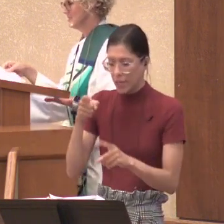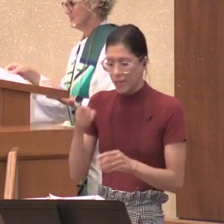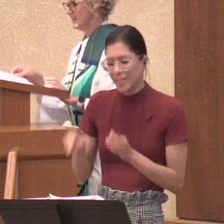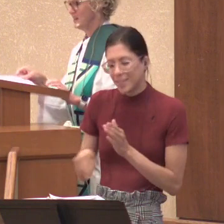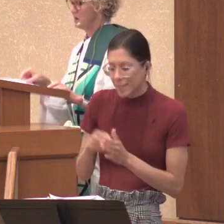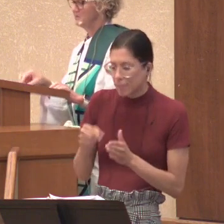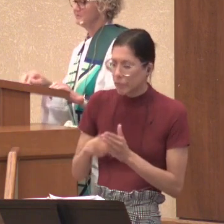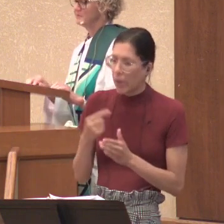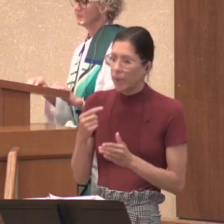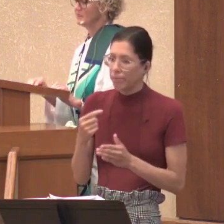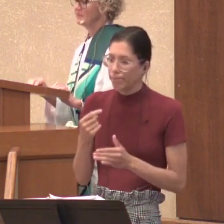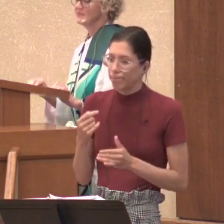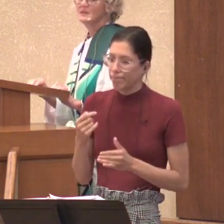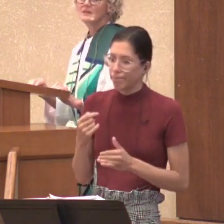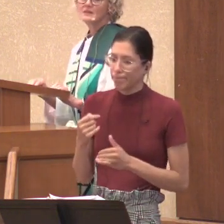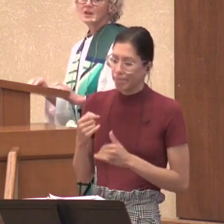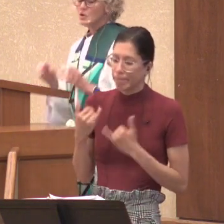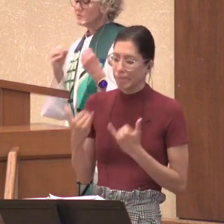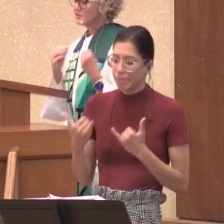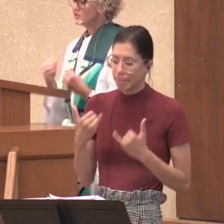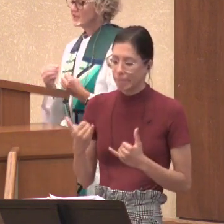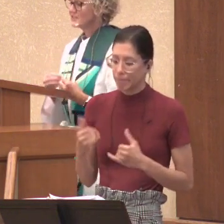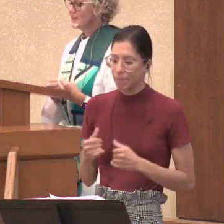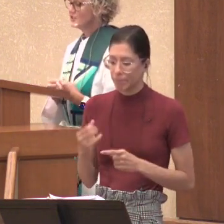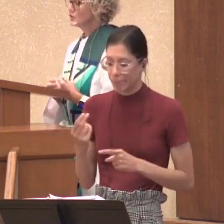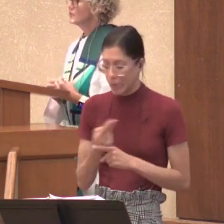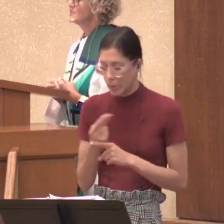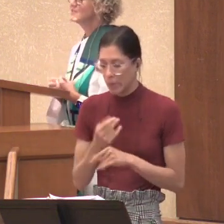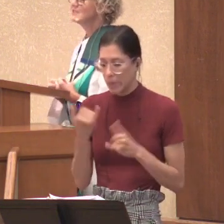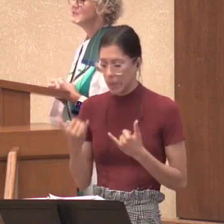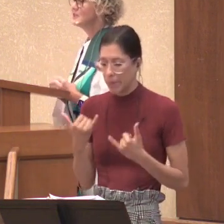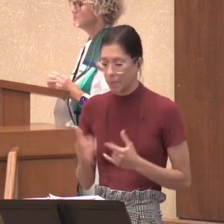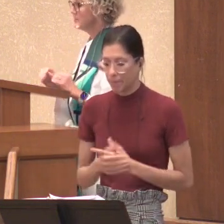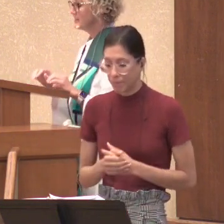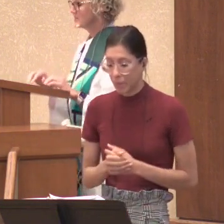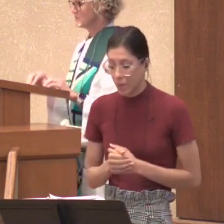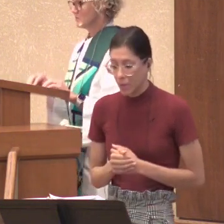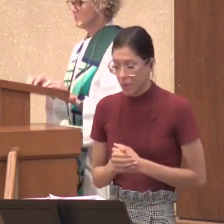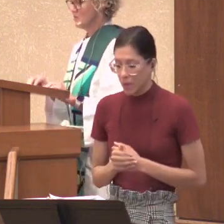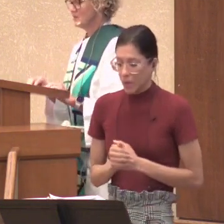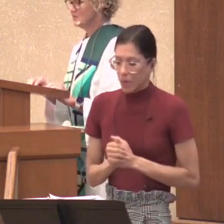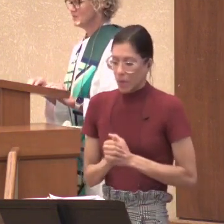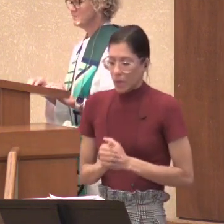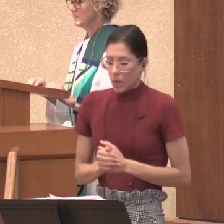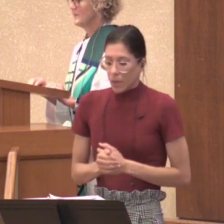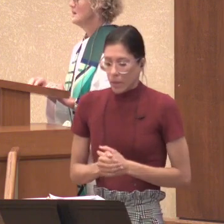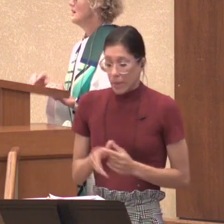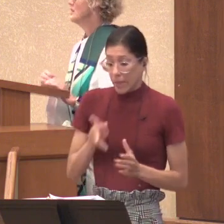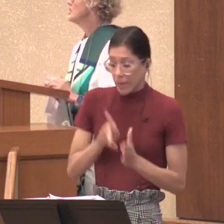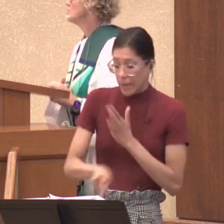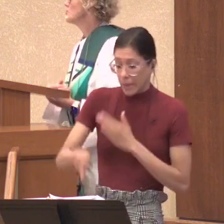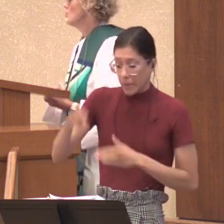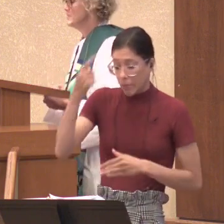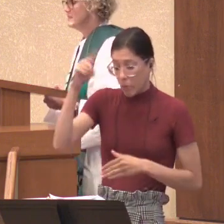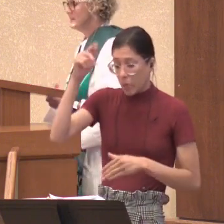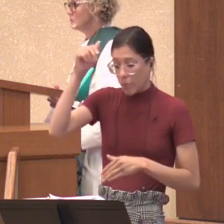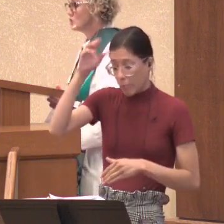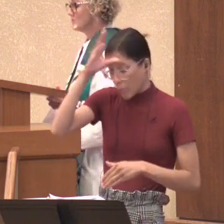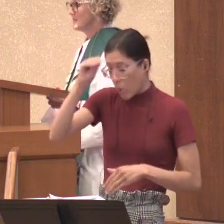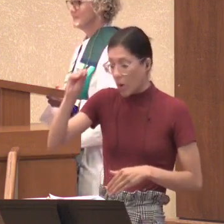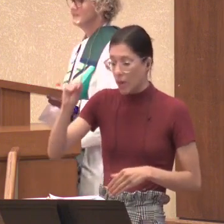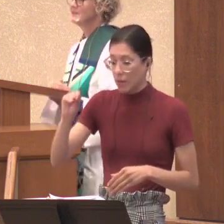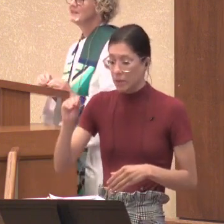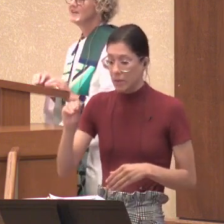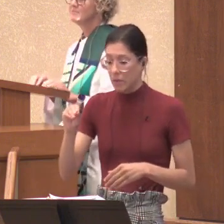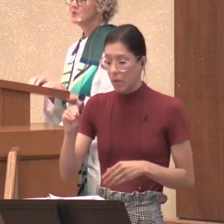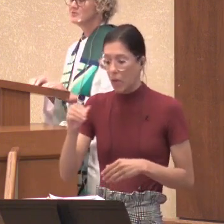used today. With the genocide decree still in place for boys, a Hebrew woman named